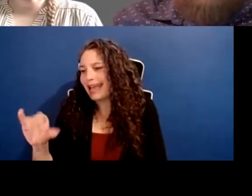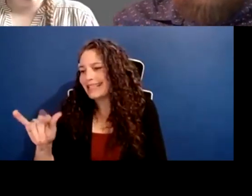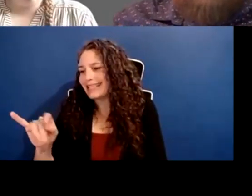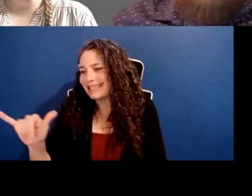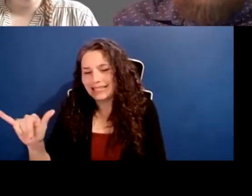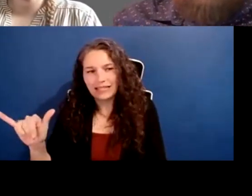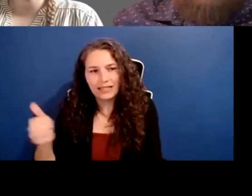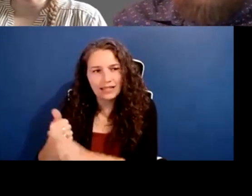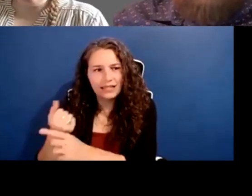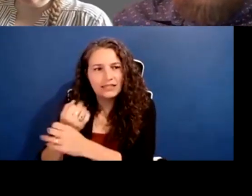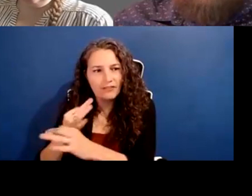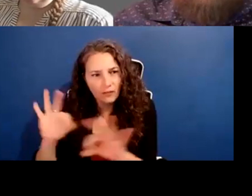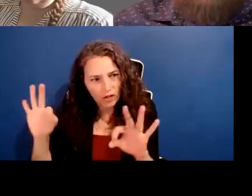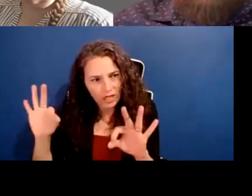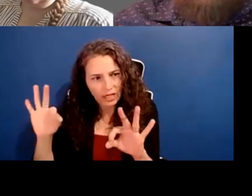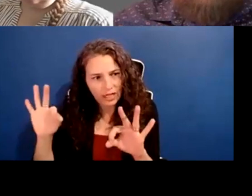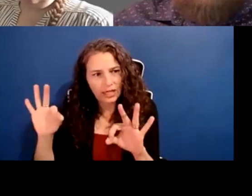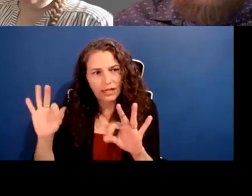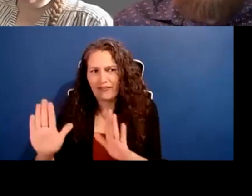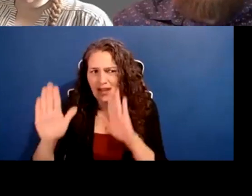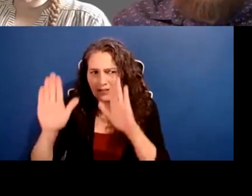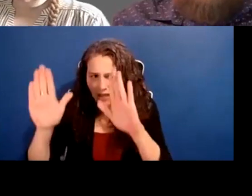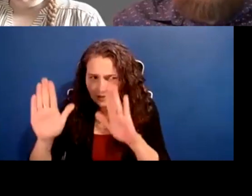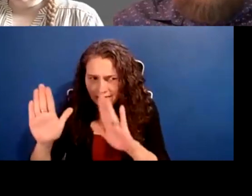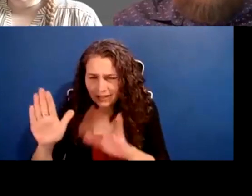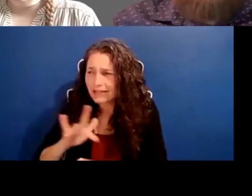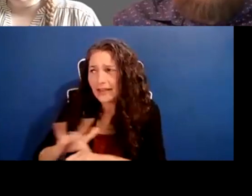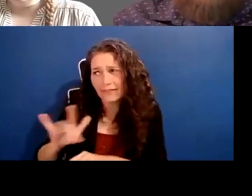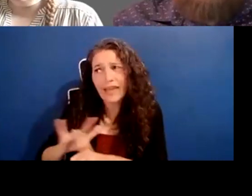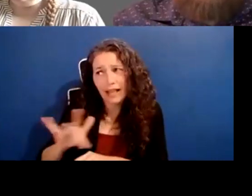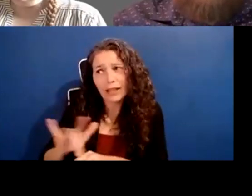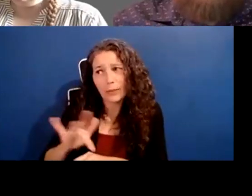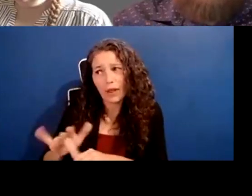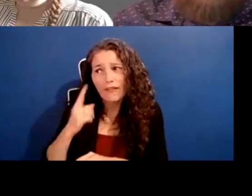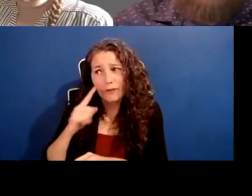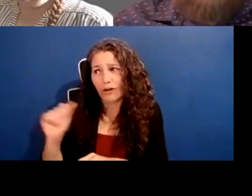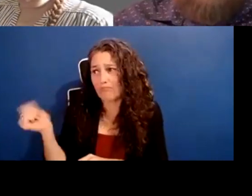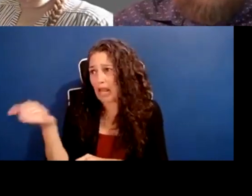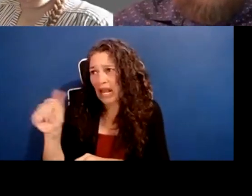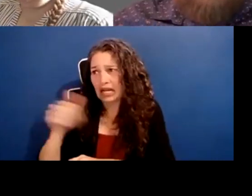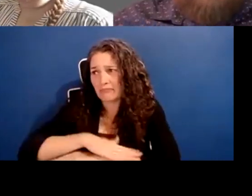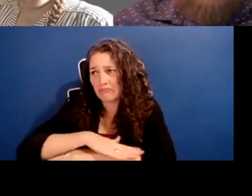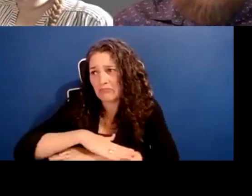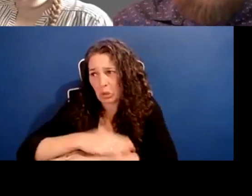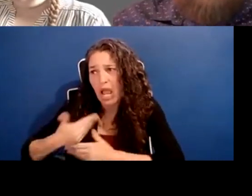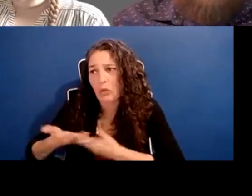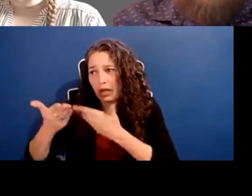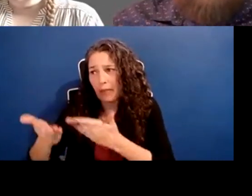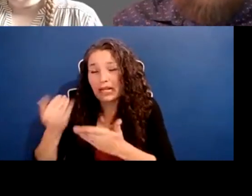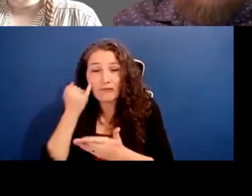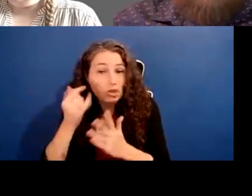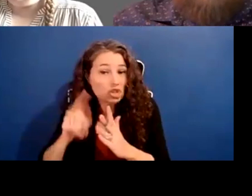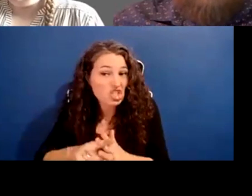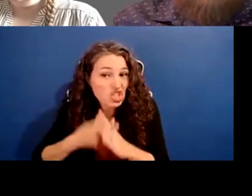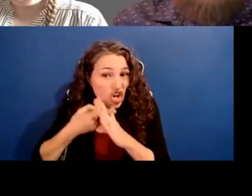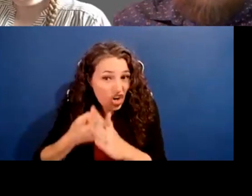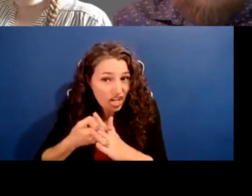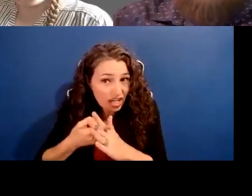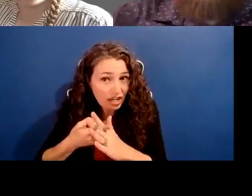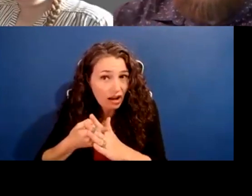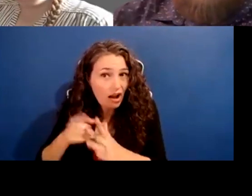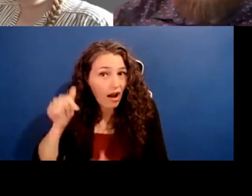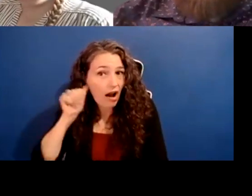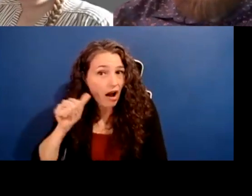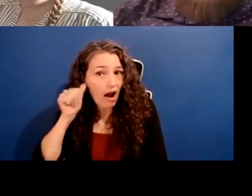it's available on all platforms, and I highly recommend anyone who wants to get started with audio editing. Audacity is a great place to